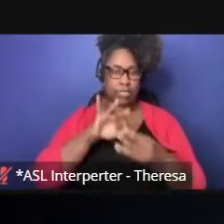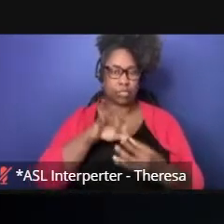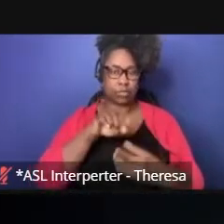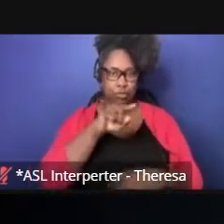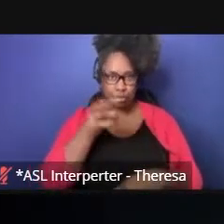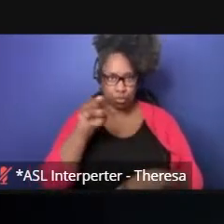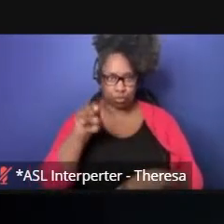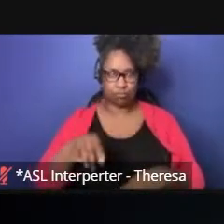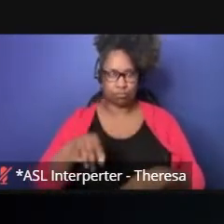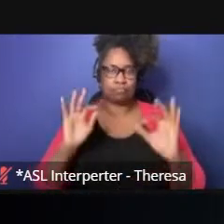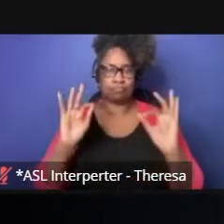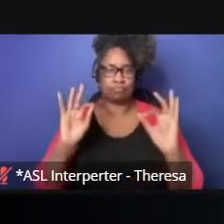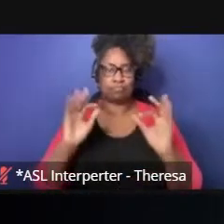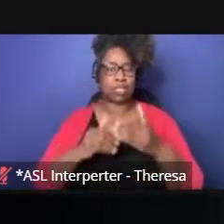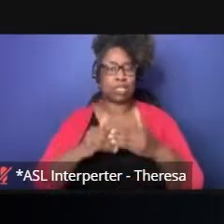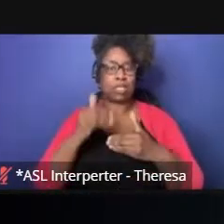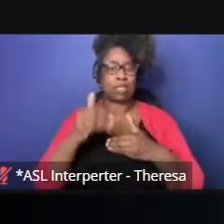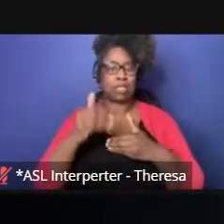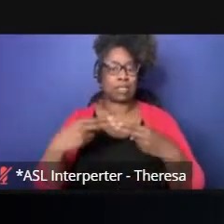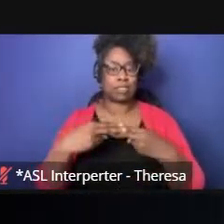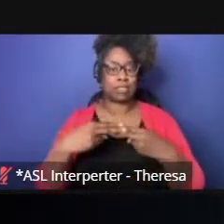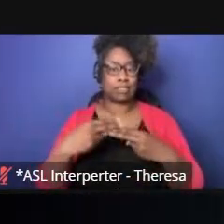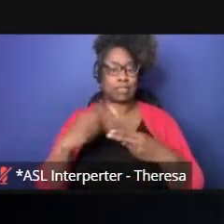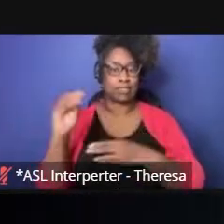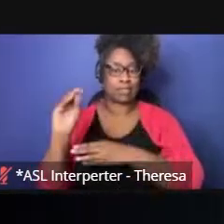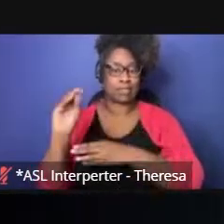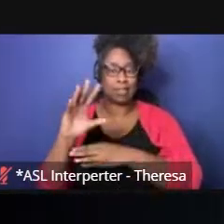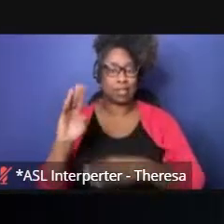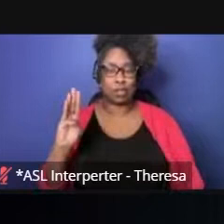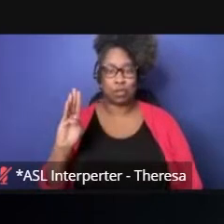right, and next slide, Boone County.